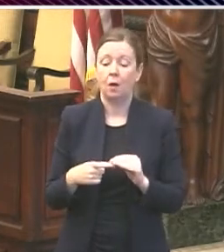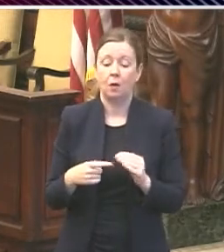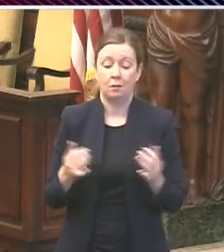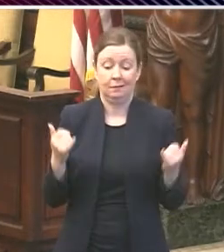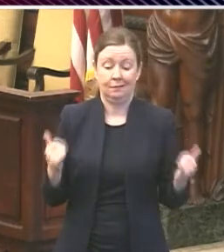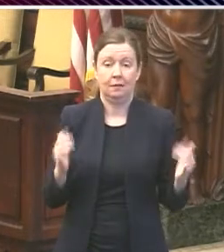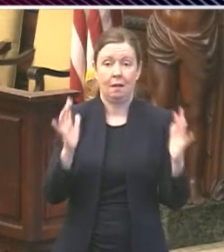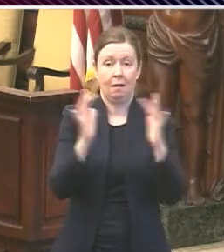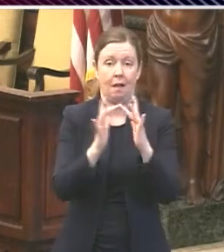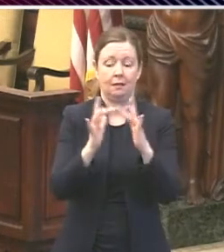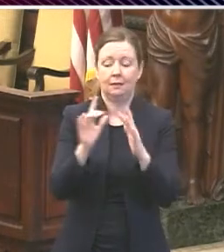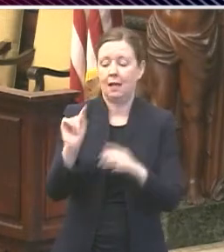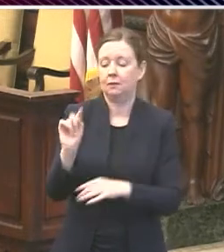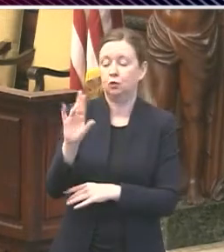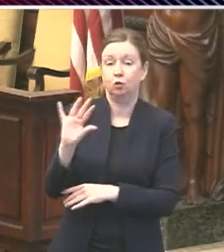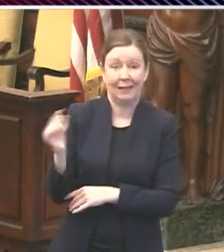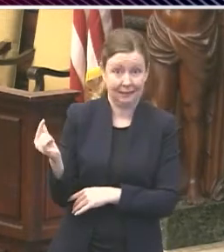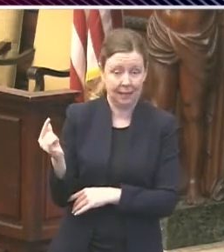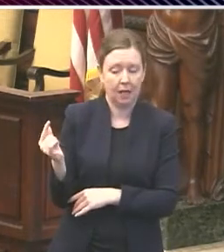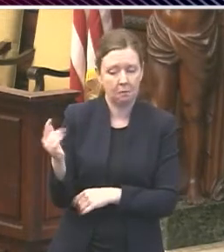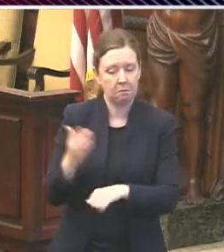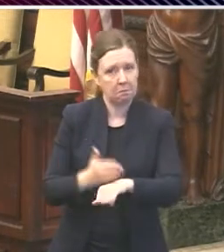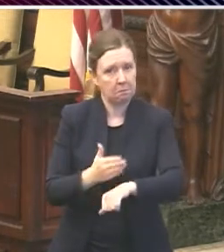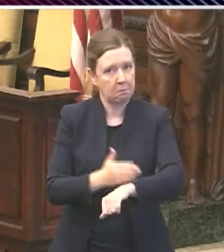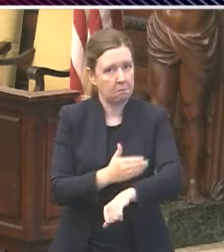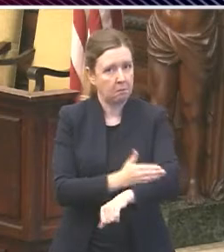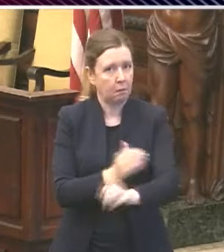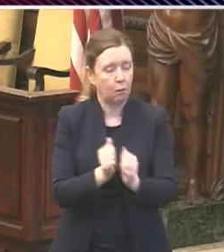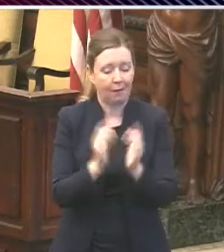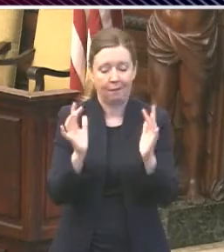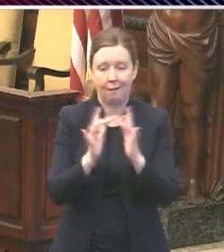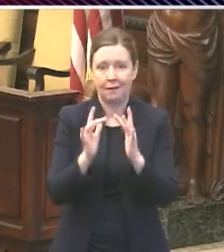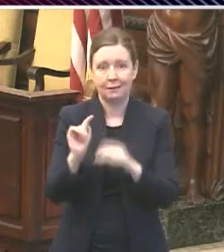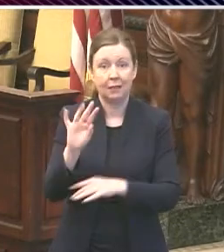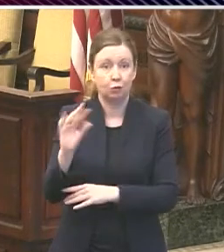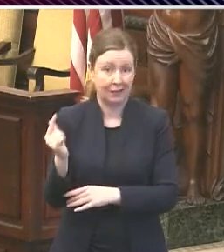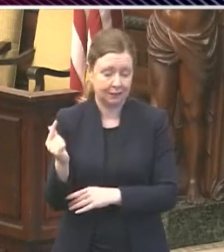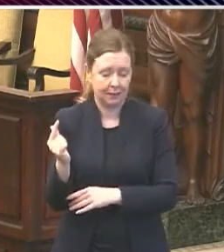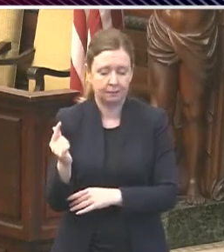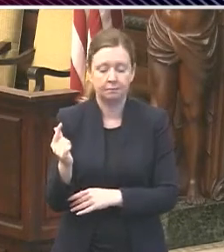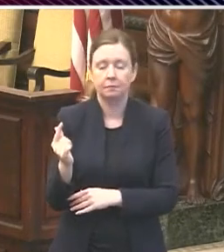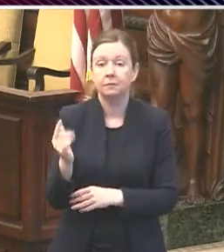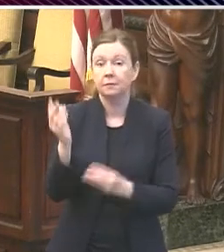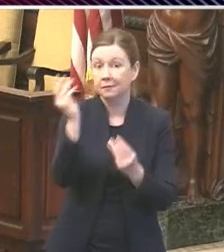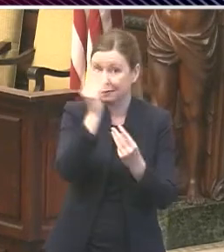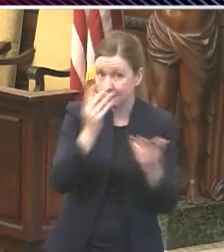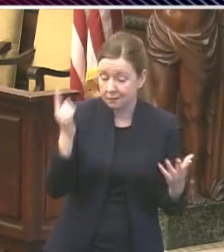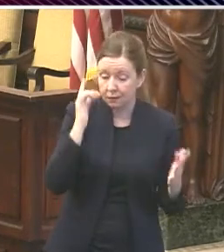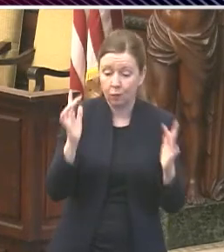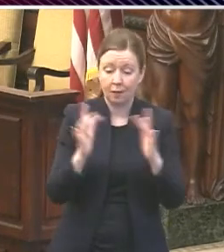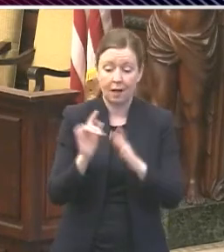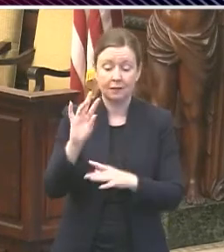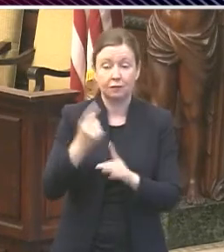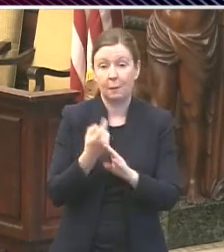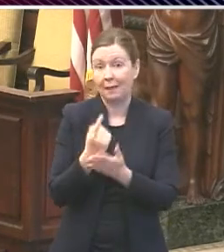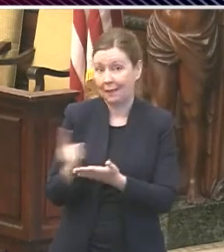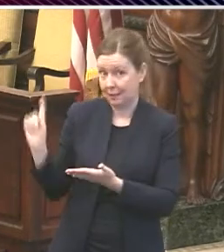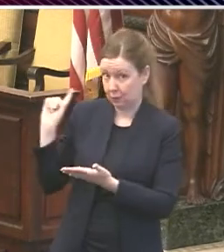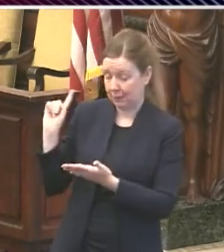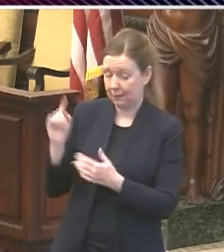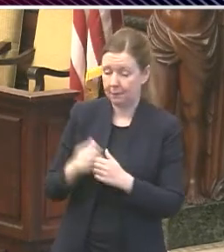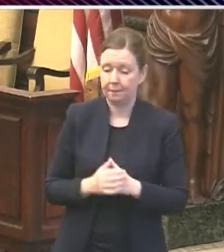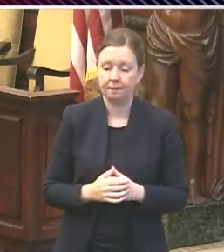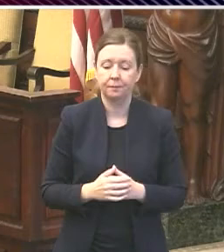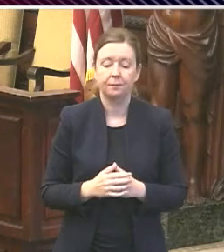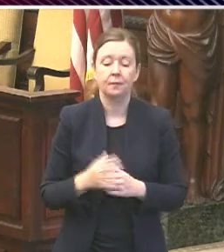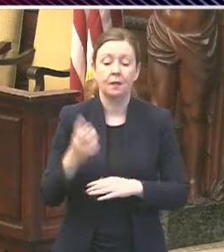with contact tracing. We are making progress for that. So here's data for what we did in contact tracing last week, the 7